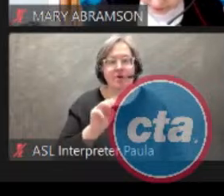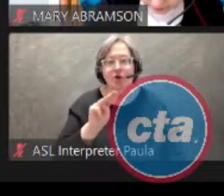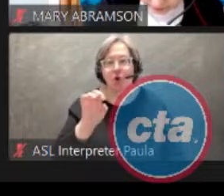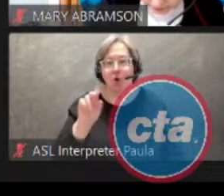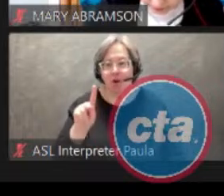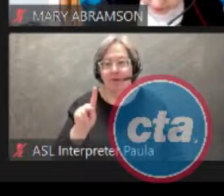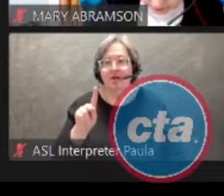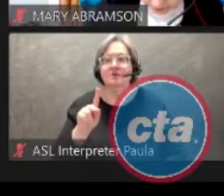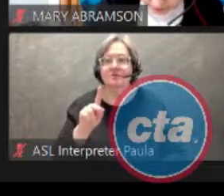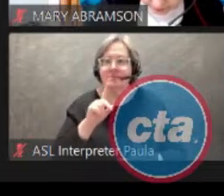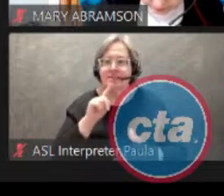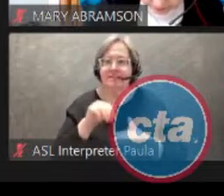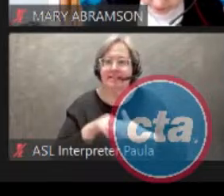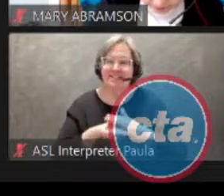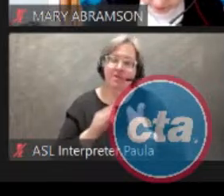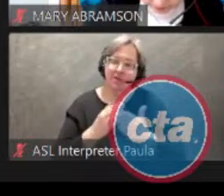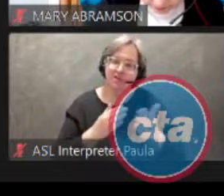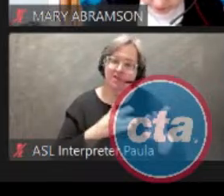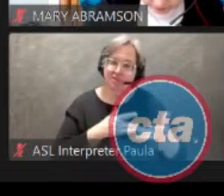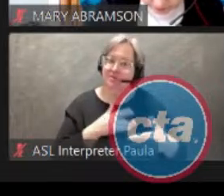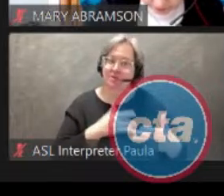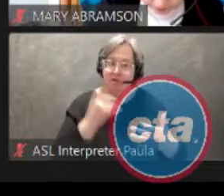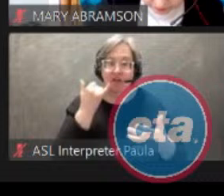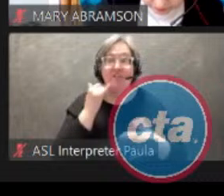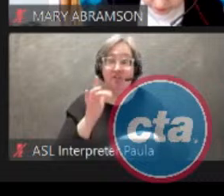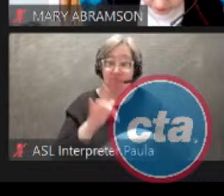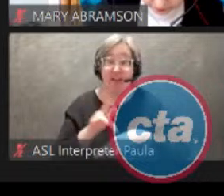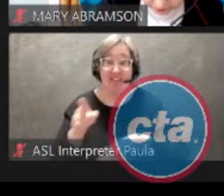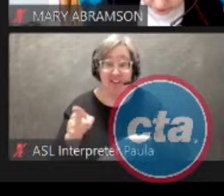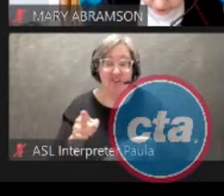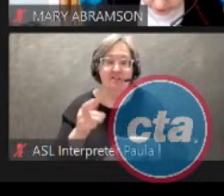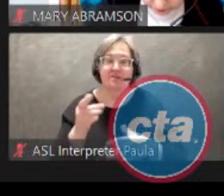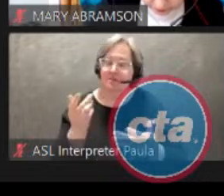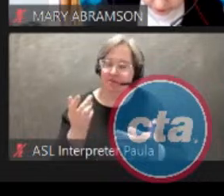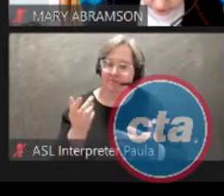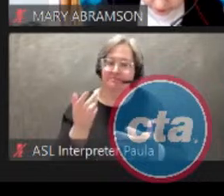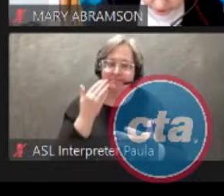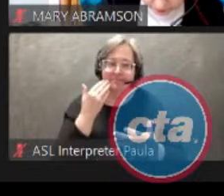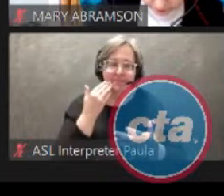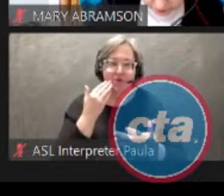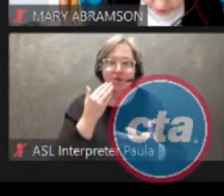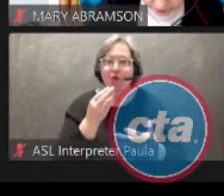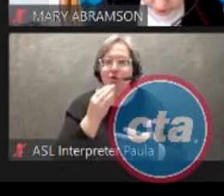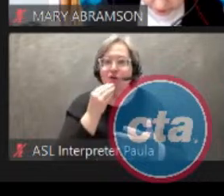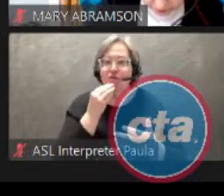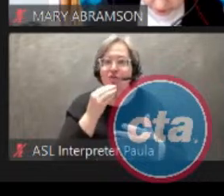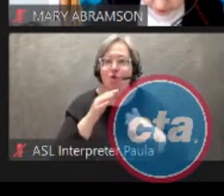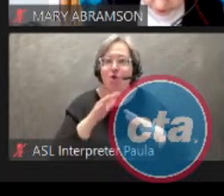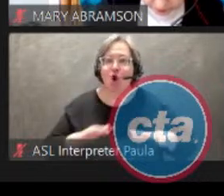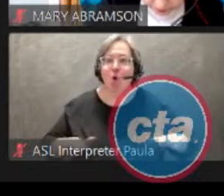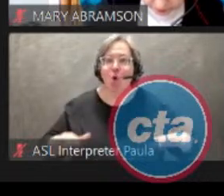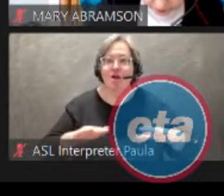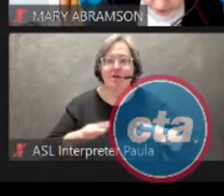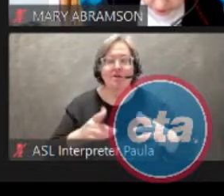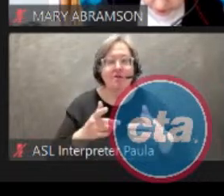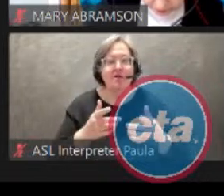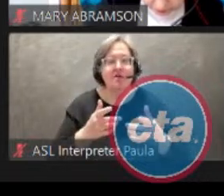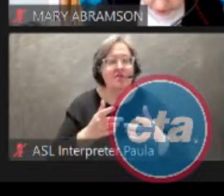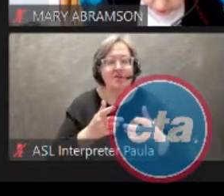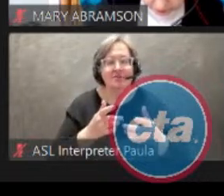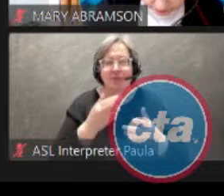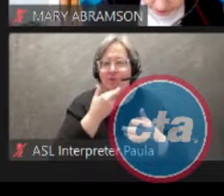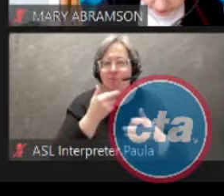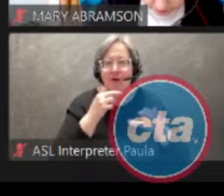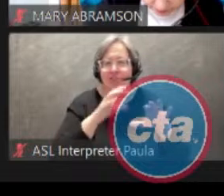There's concerns there. If any of you've ever been there and used it, that, there's a food court, there's a very large kind